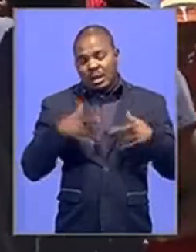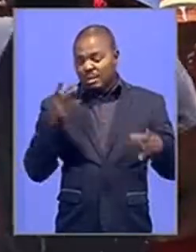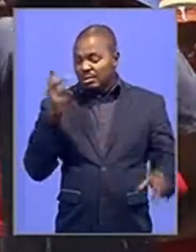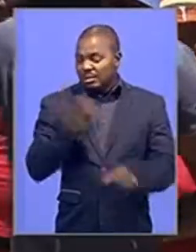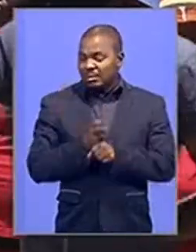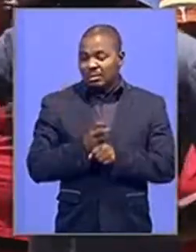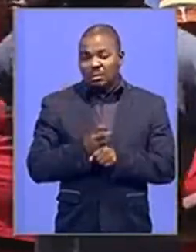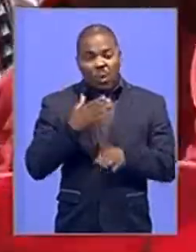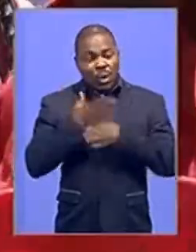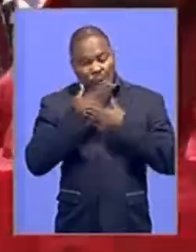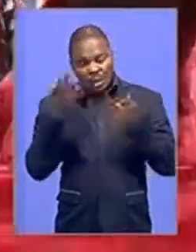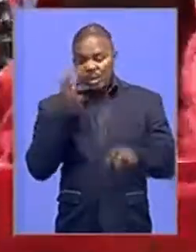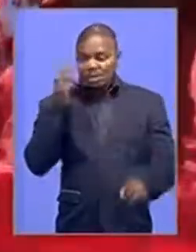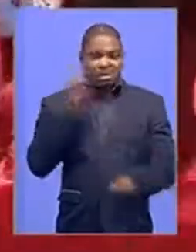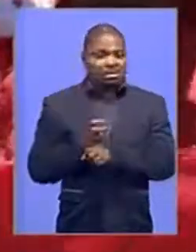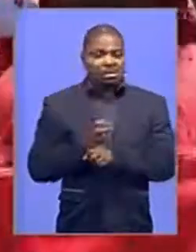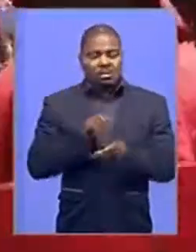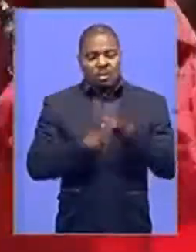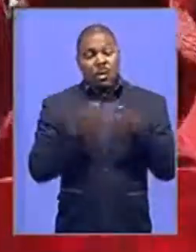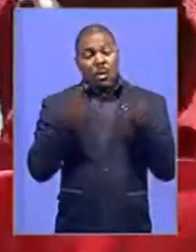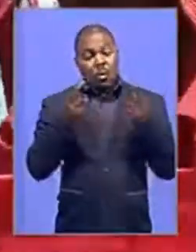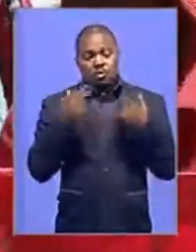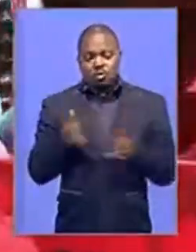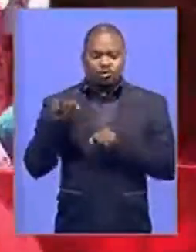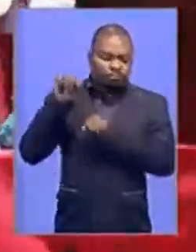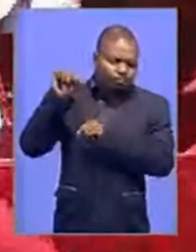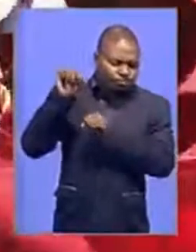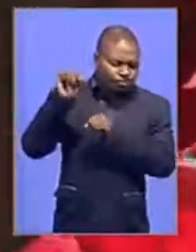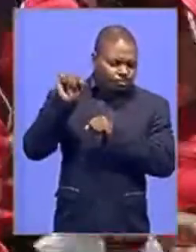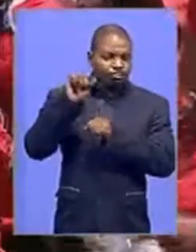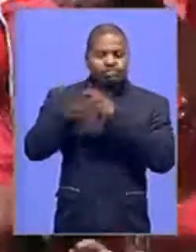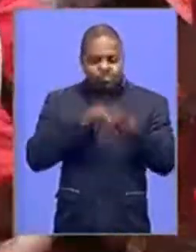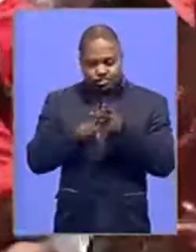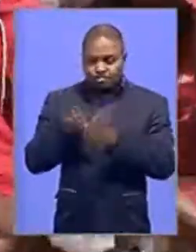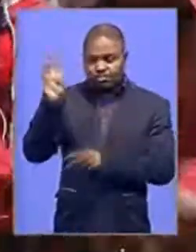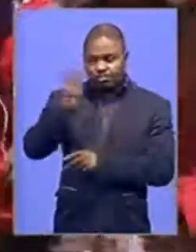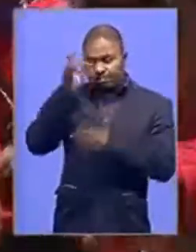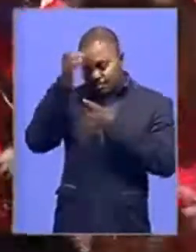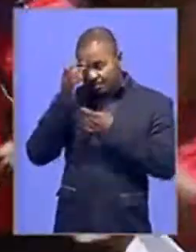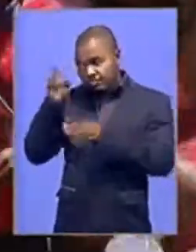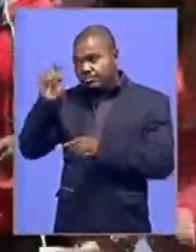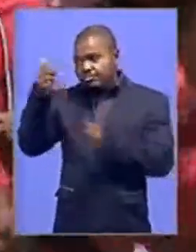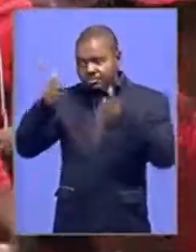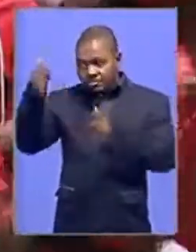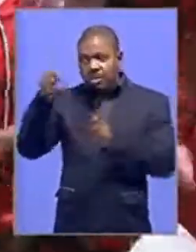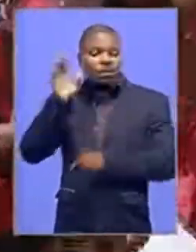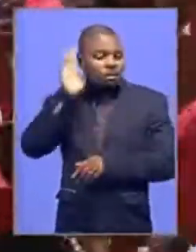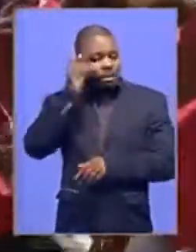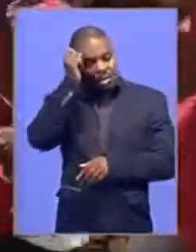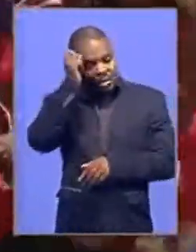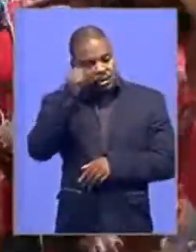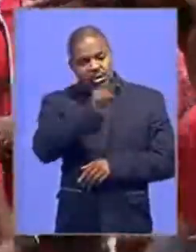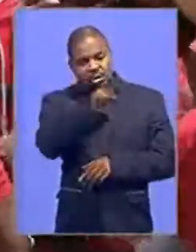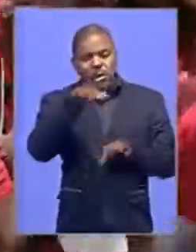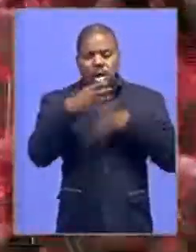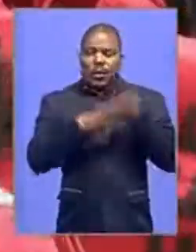sa dire mme o na le tsholofelo ya gore mogwanto wa gompieno o tla romela molaetsa go bathati ka botlhokatiro bo bo